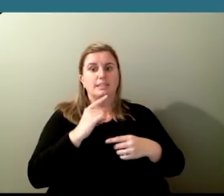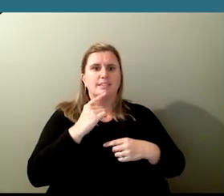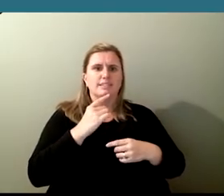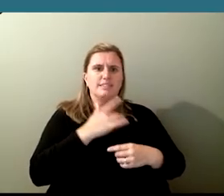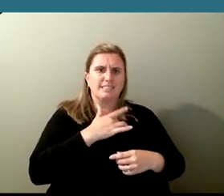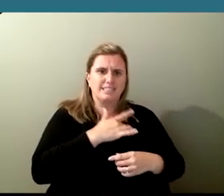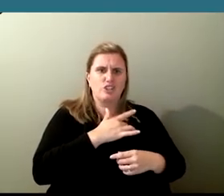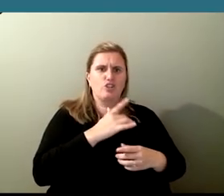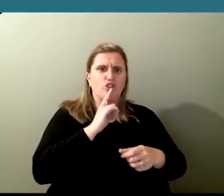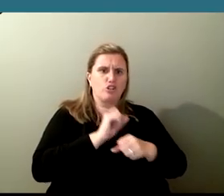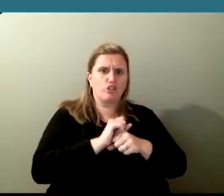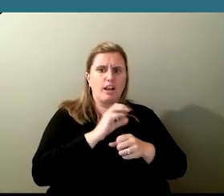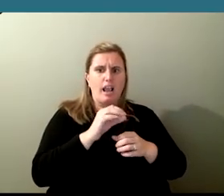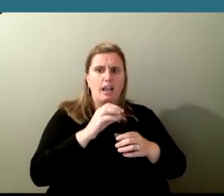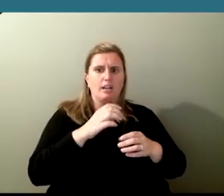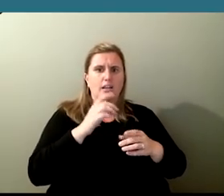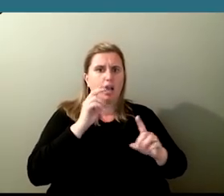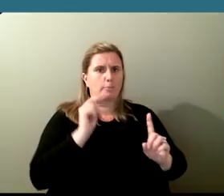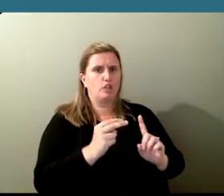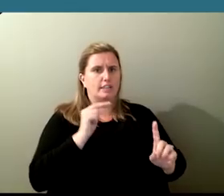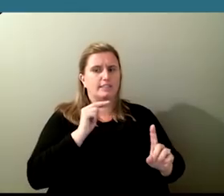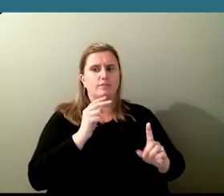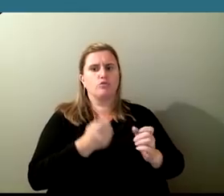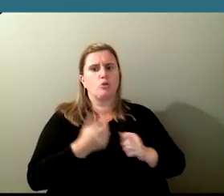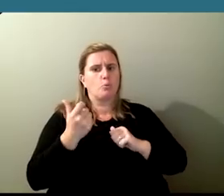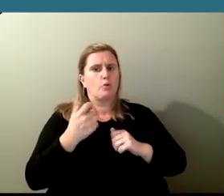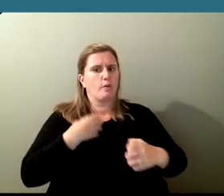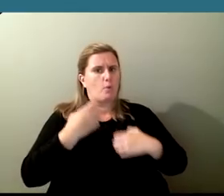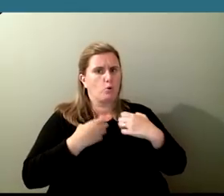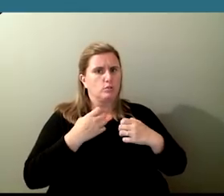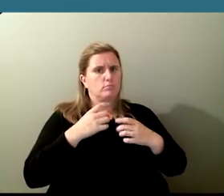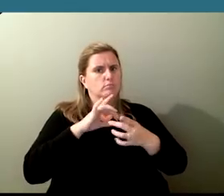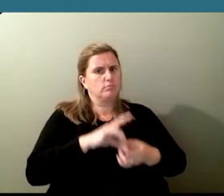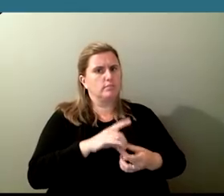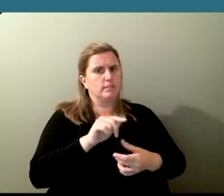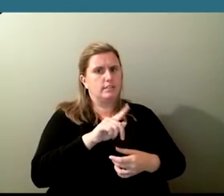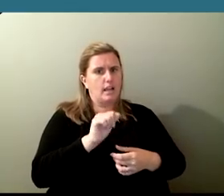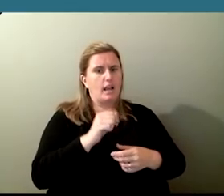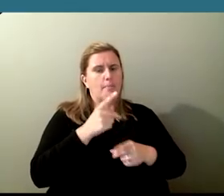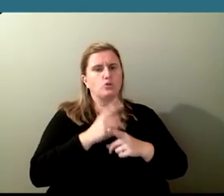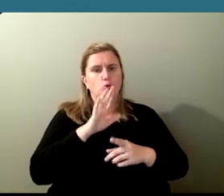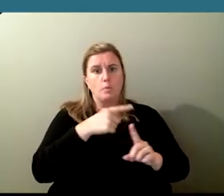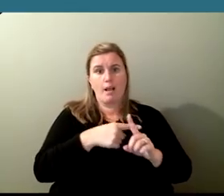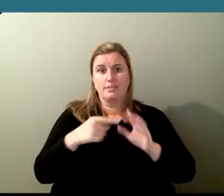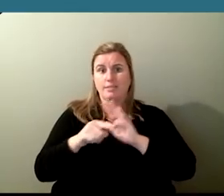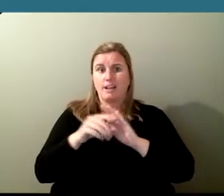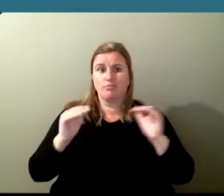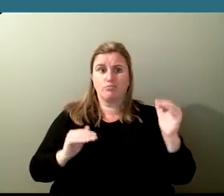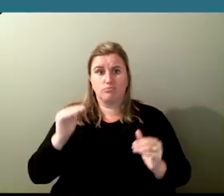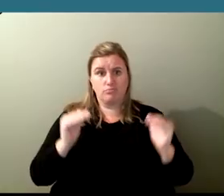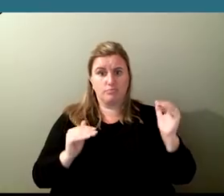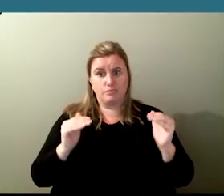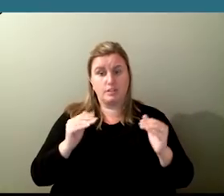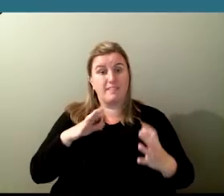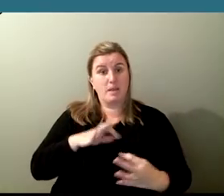data-based. Remove emotion. Keep in check your ratio of positive and negatives. Sometimes, you know, your feedback can actually